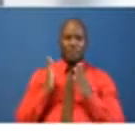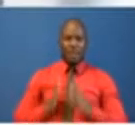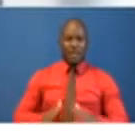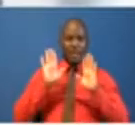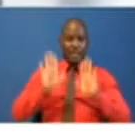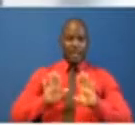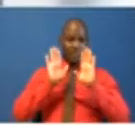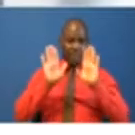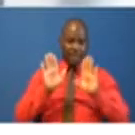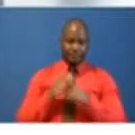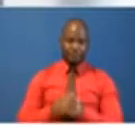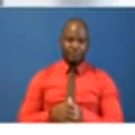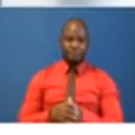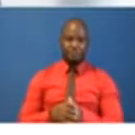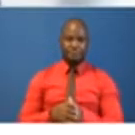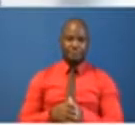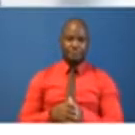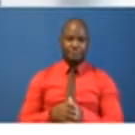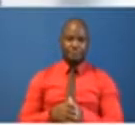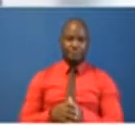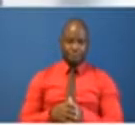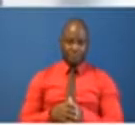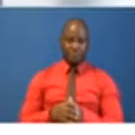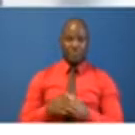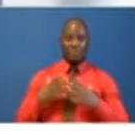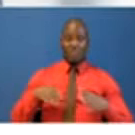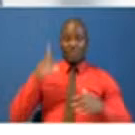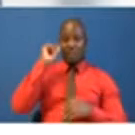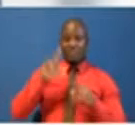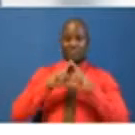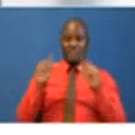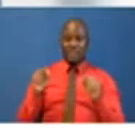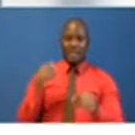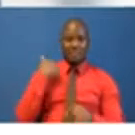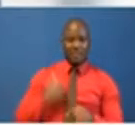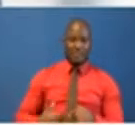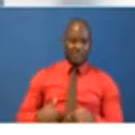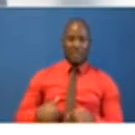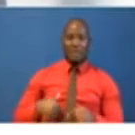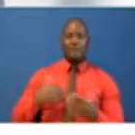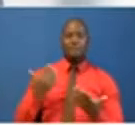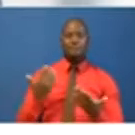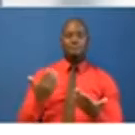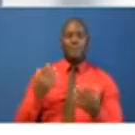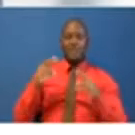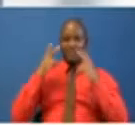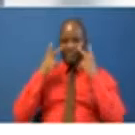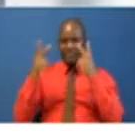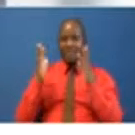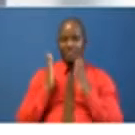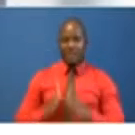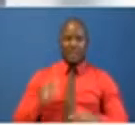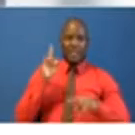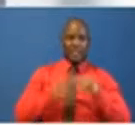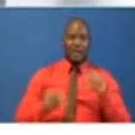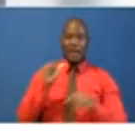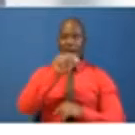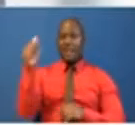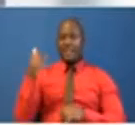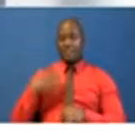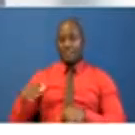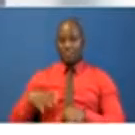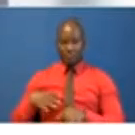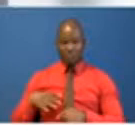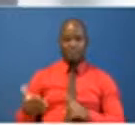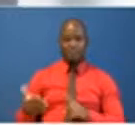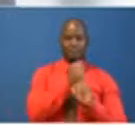campaigns uh and and and people in mombasa are saying look i mean we'd rather lose with this guy than all these other fellows